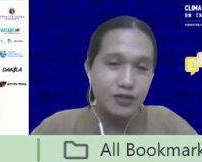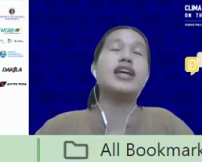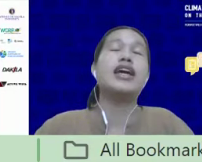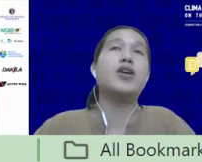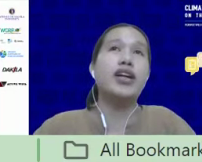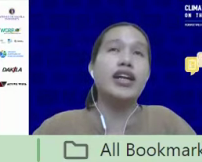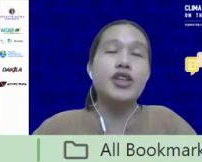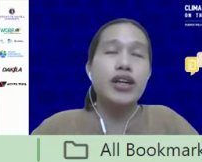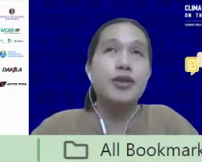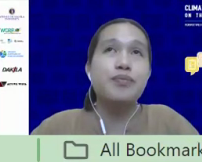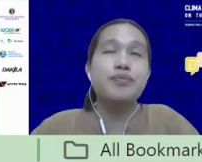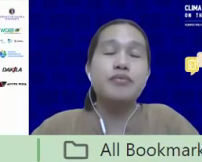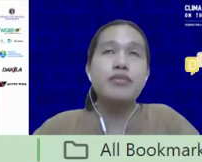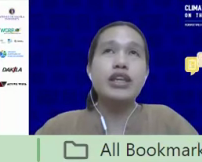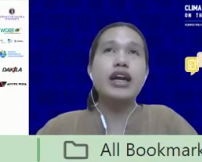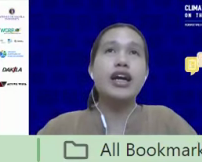example, or in your